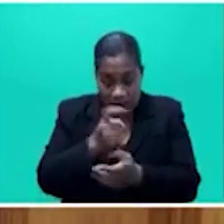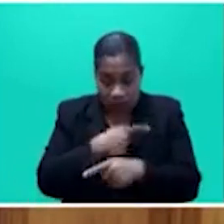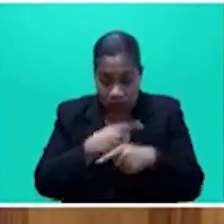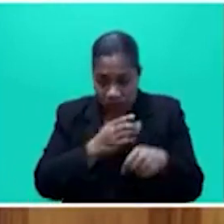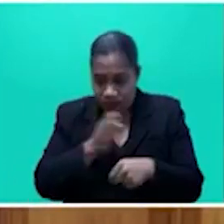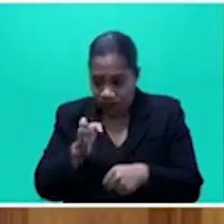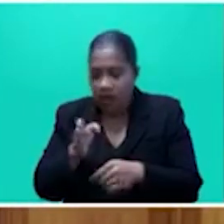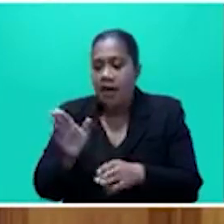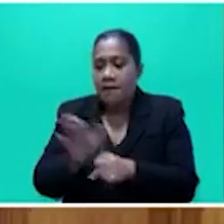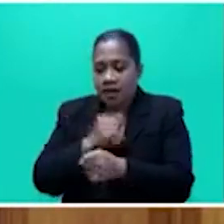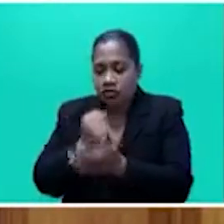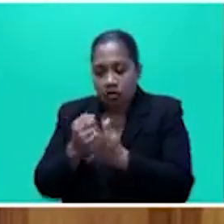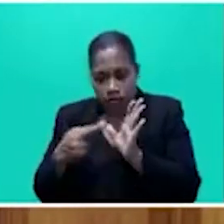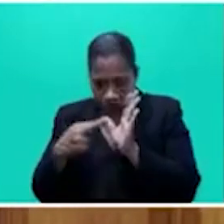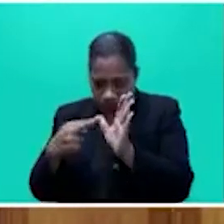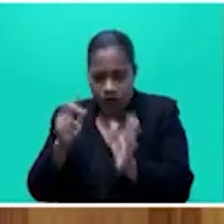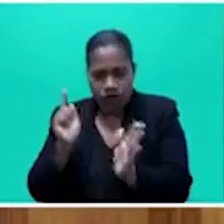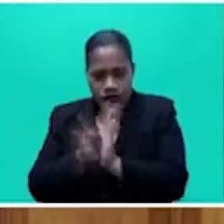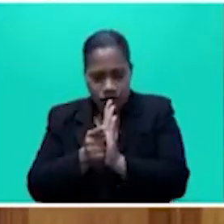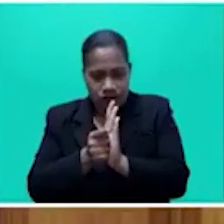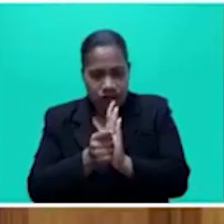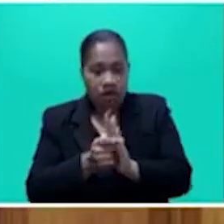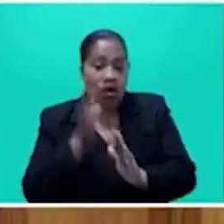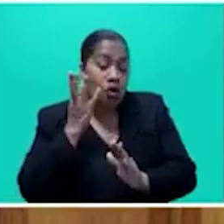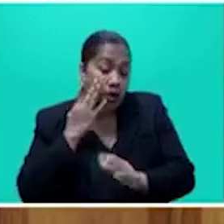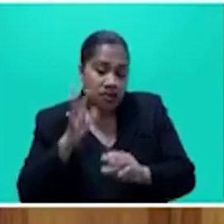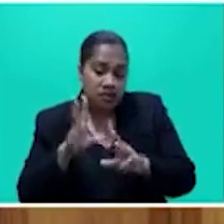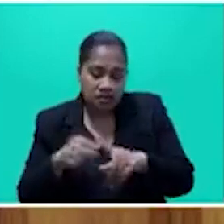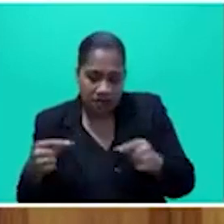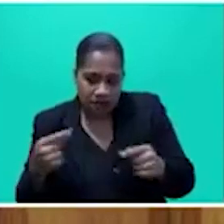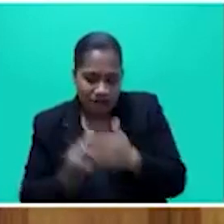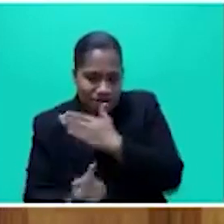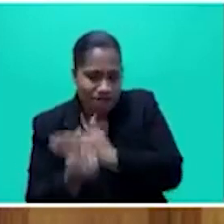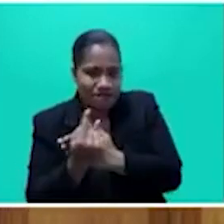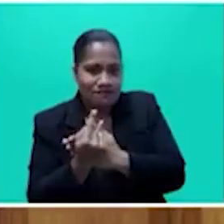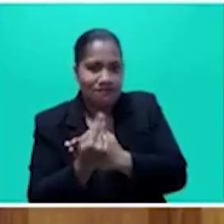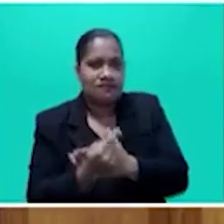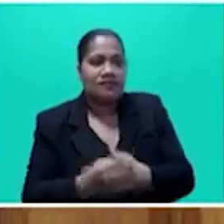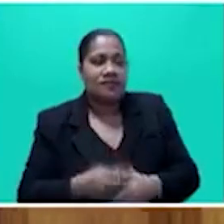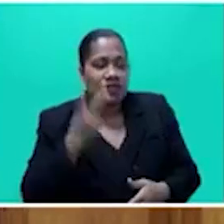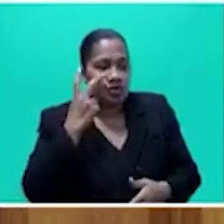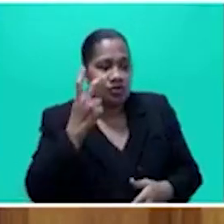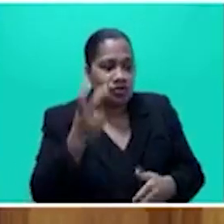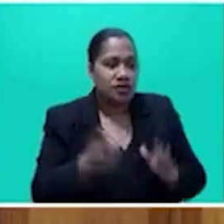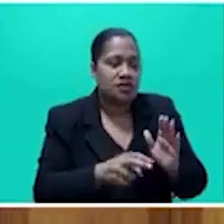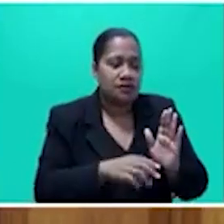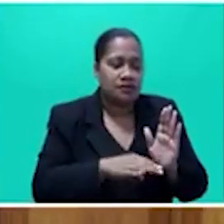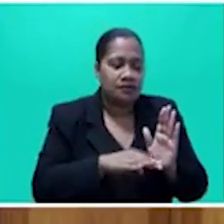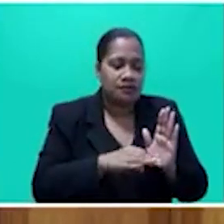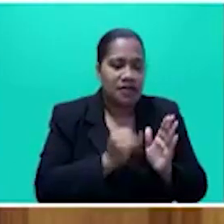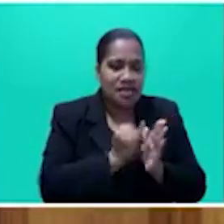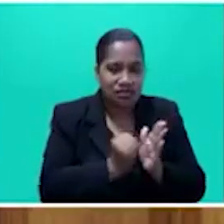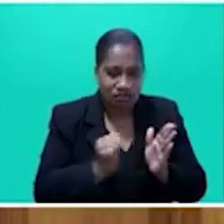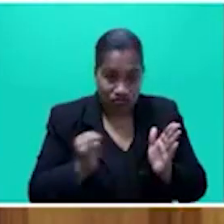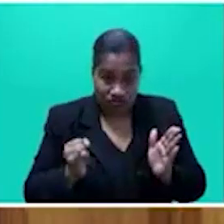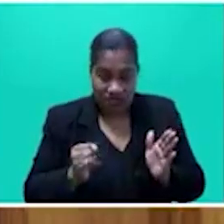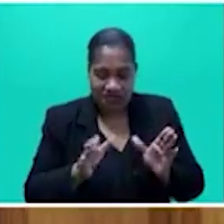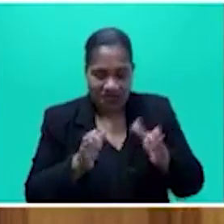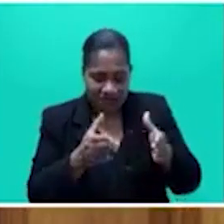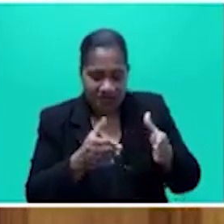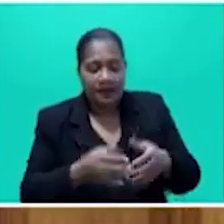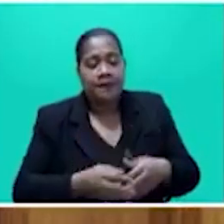we respond very quickly when something amiss comes out in the tourism industry. If